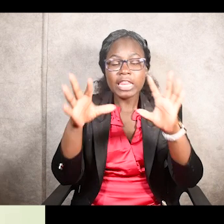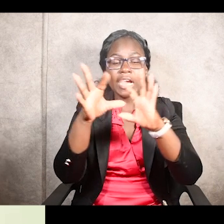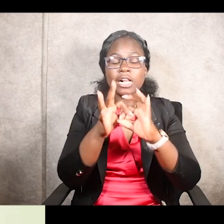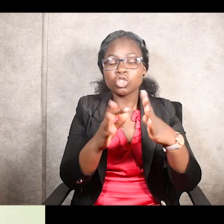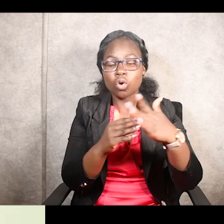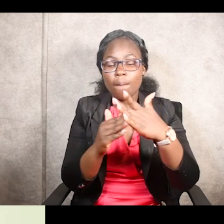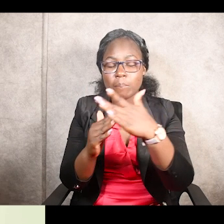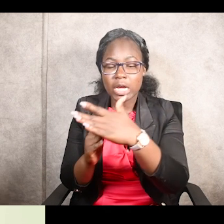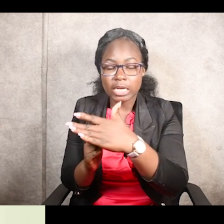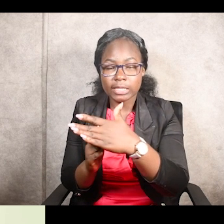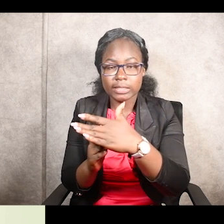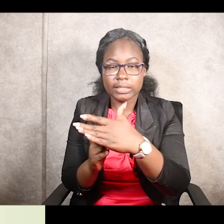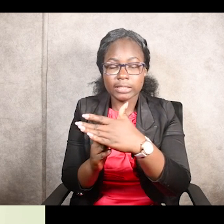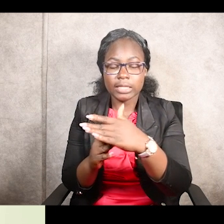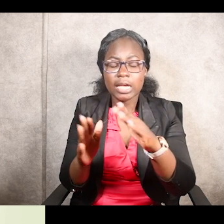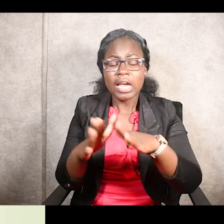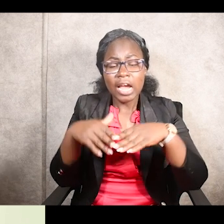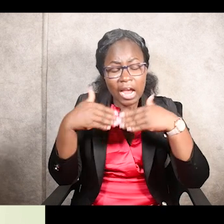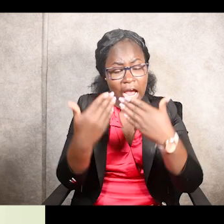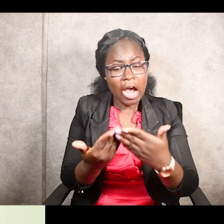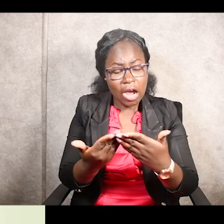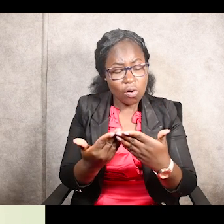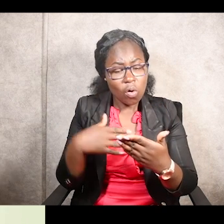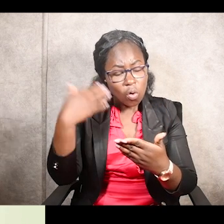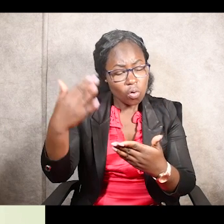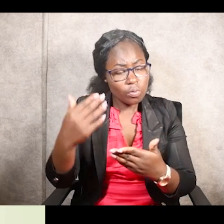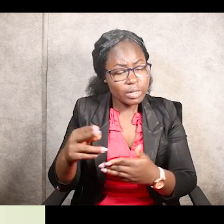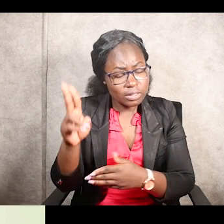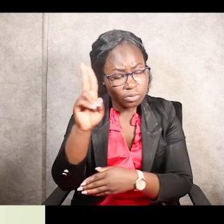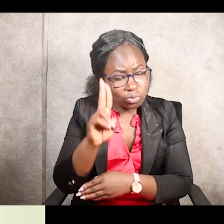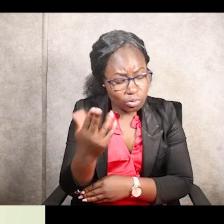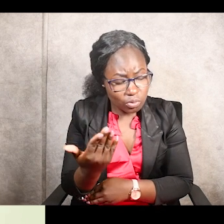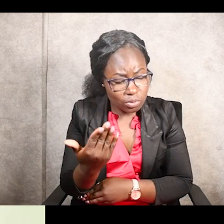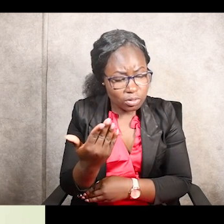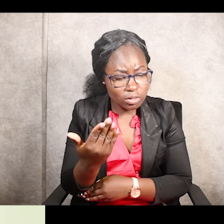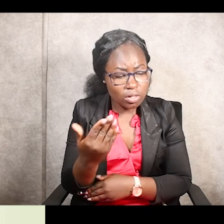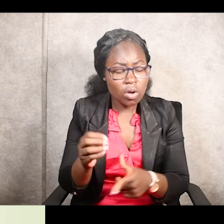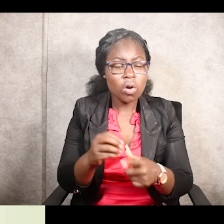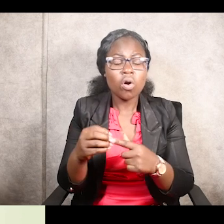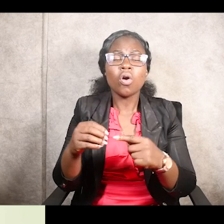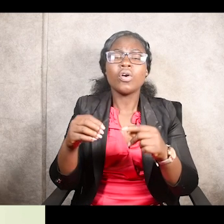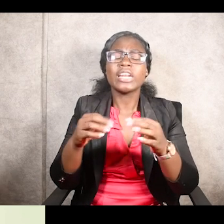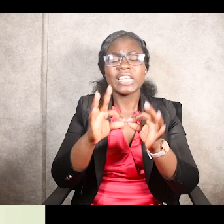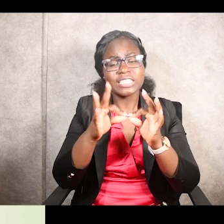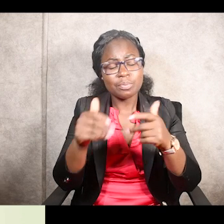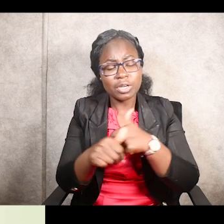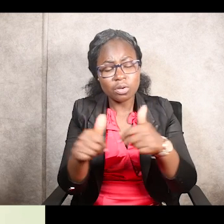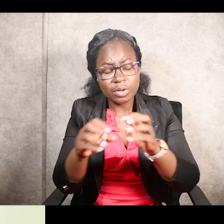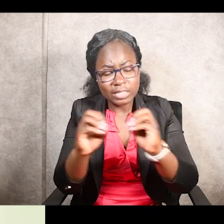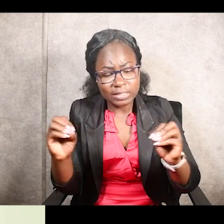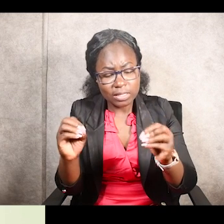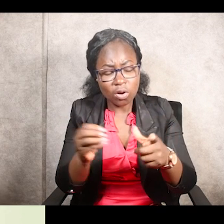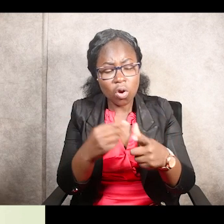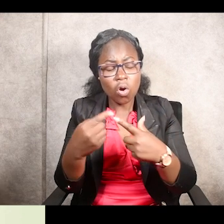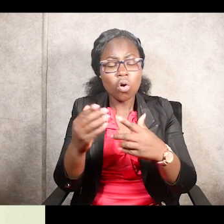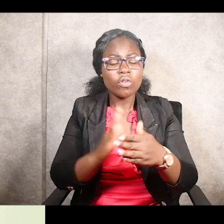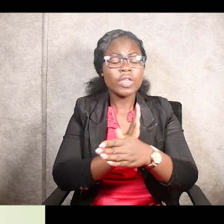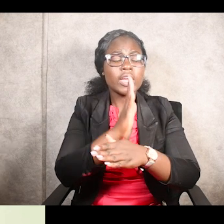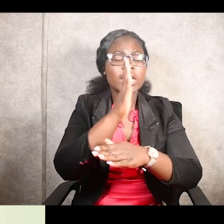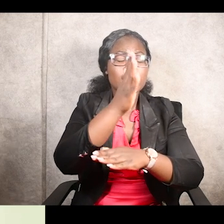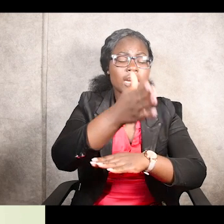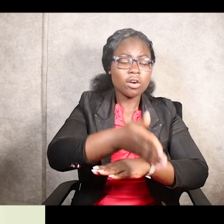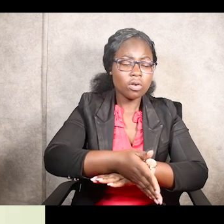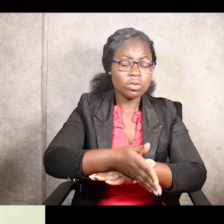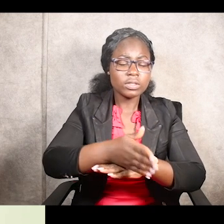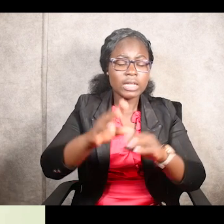barriers. How often do we use them? Can they be misinterpreted? Do they cut across different cultures?